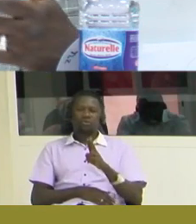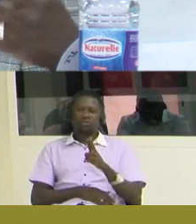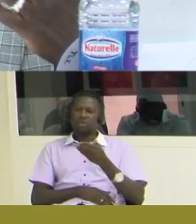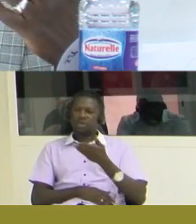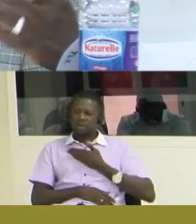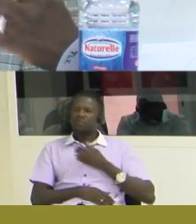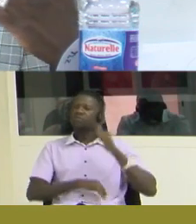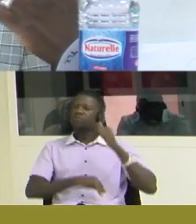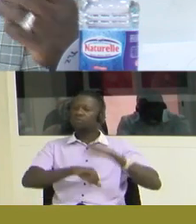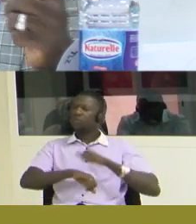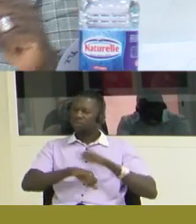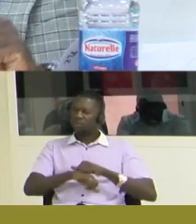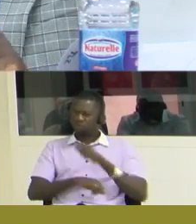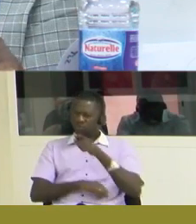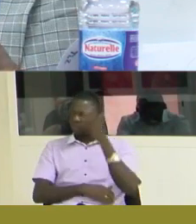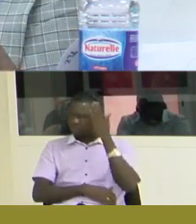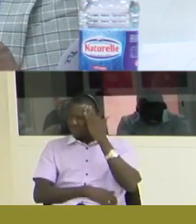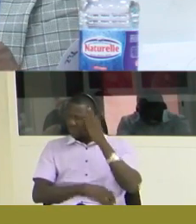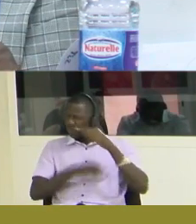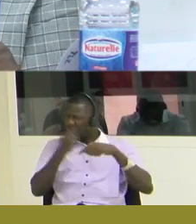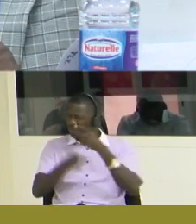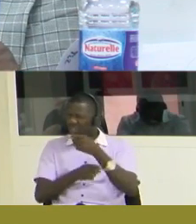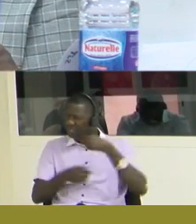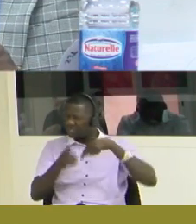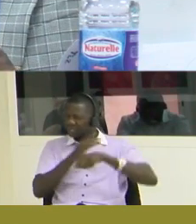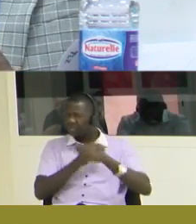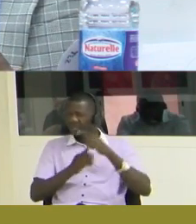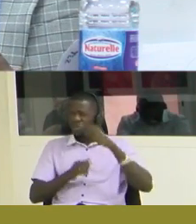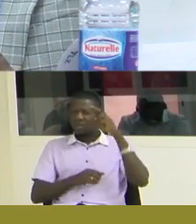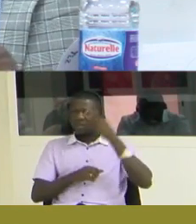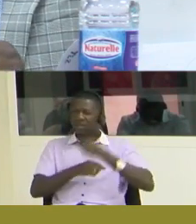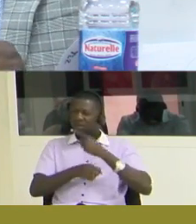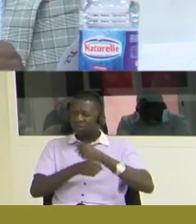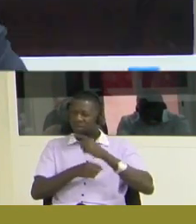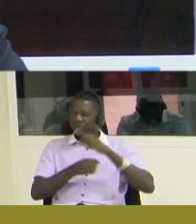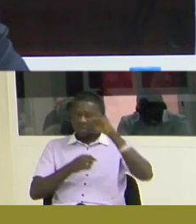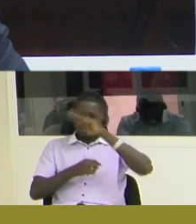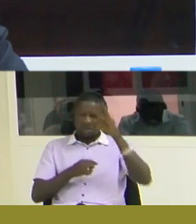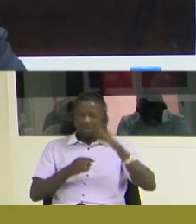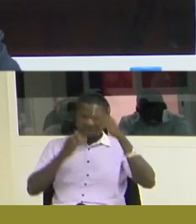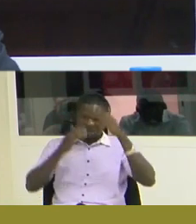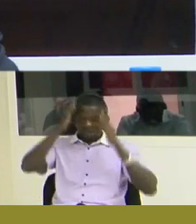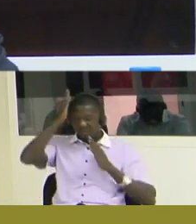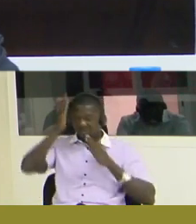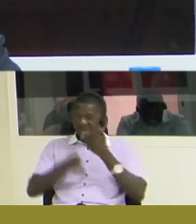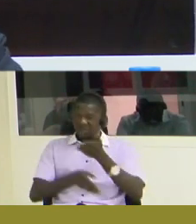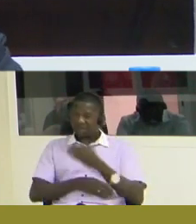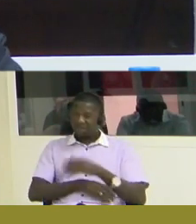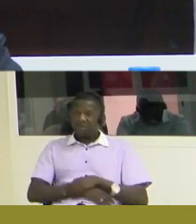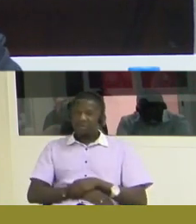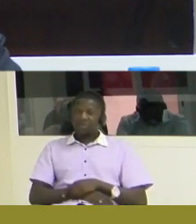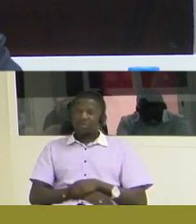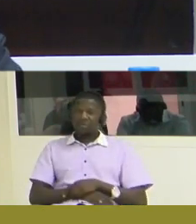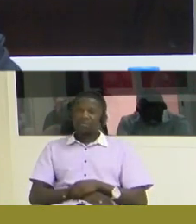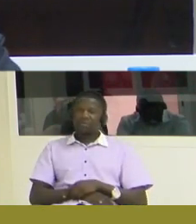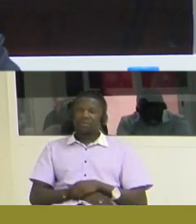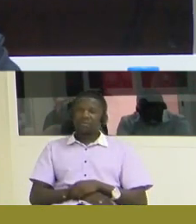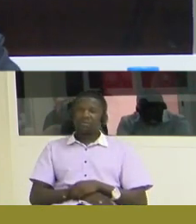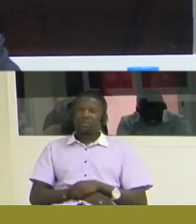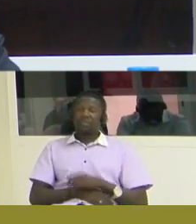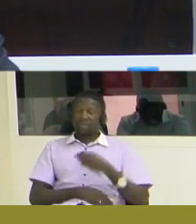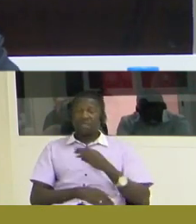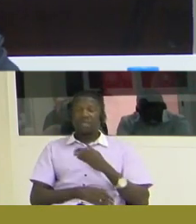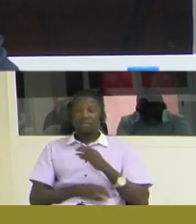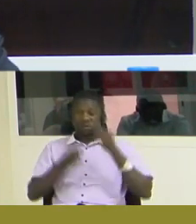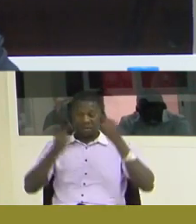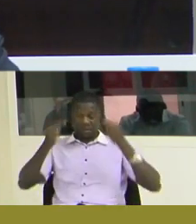you have that realization in the gamba national army so like I testified beforehand we did have